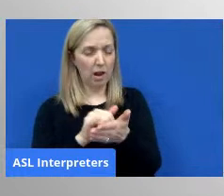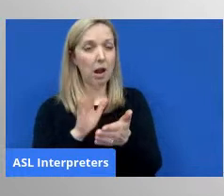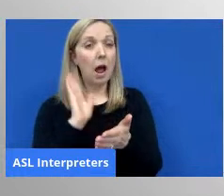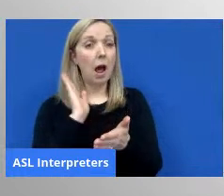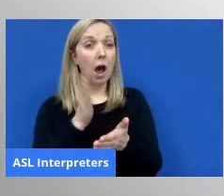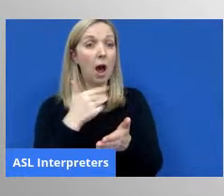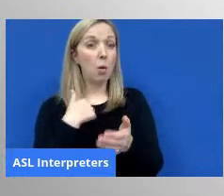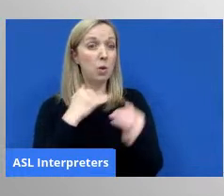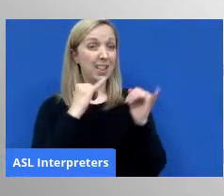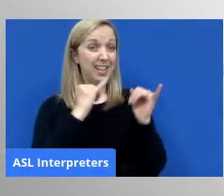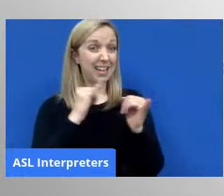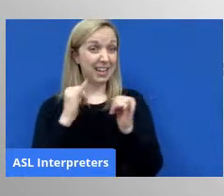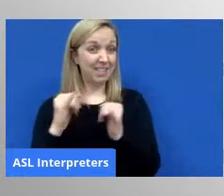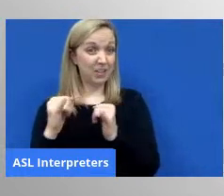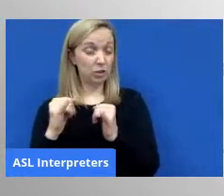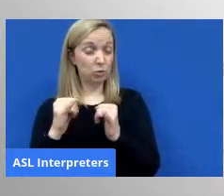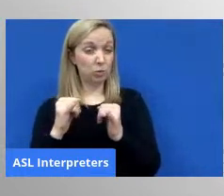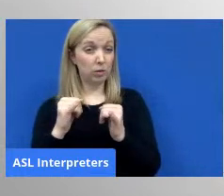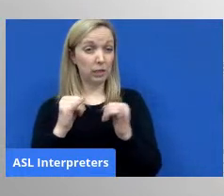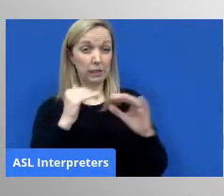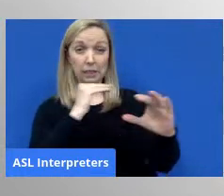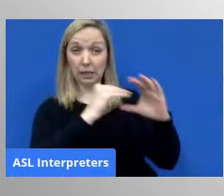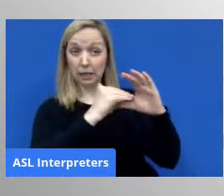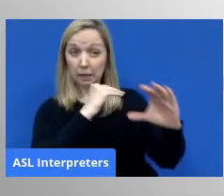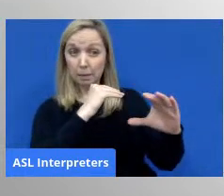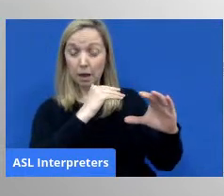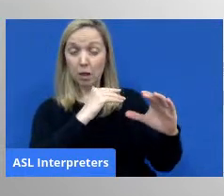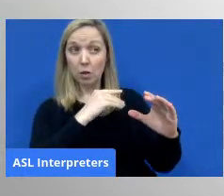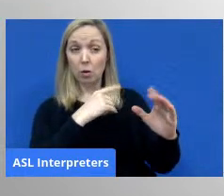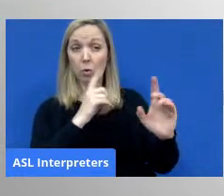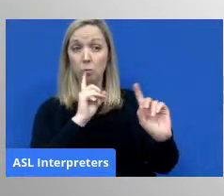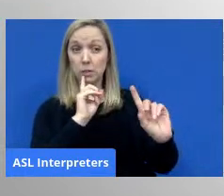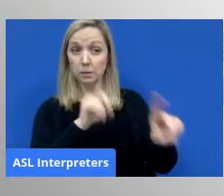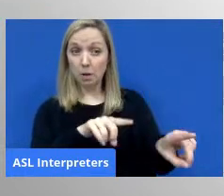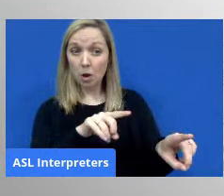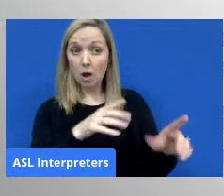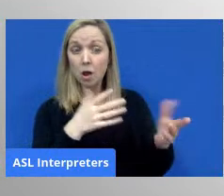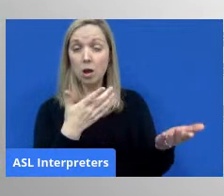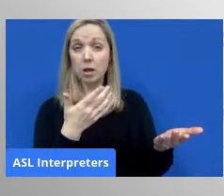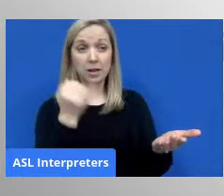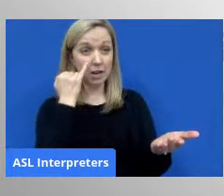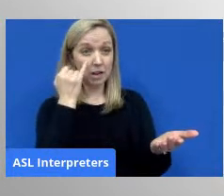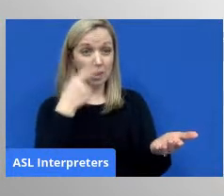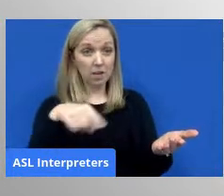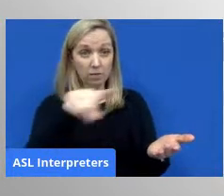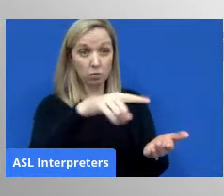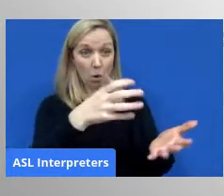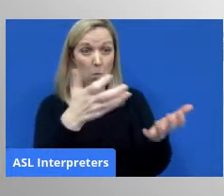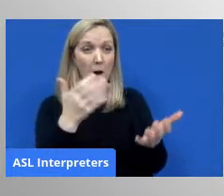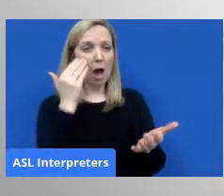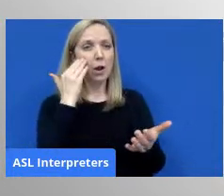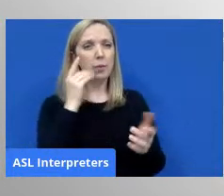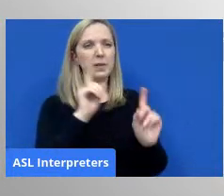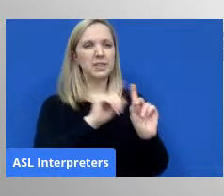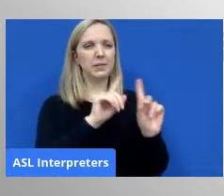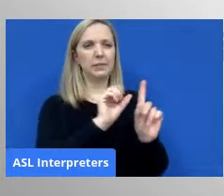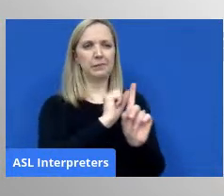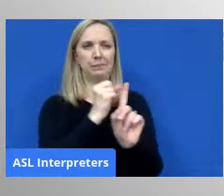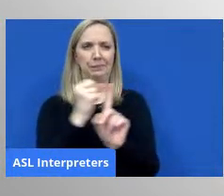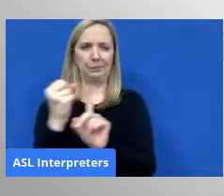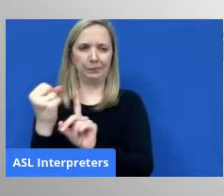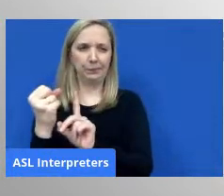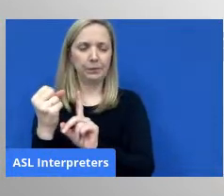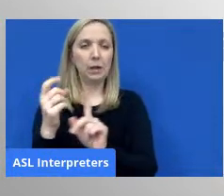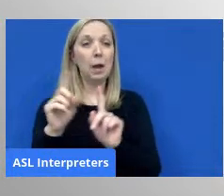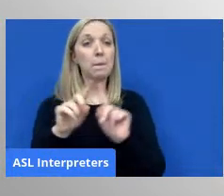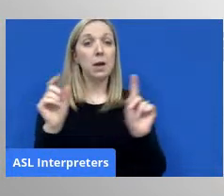individually if you all would like for me to, or I know it had some scenarios, and I can tell you in all of those